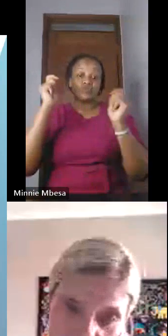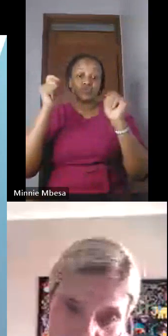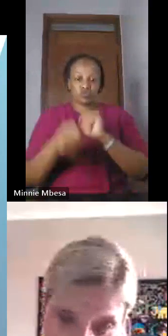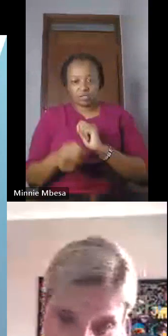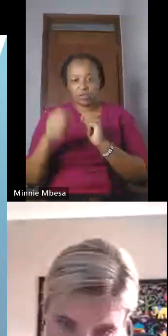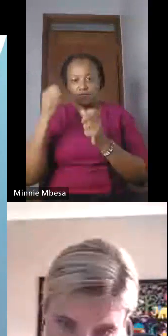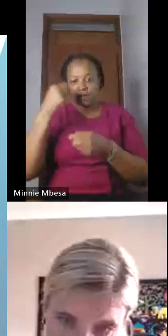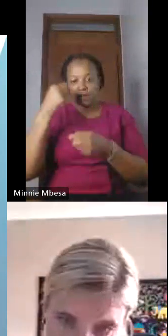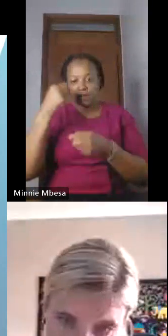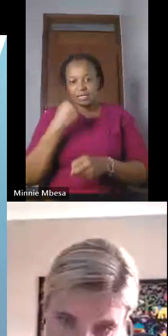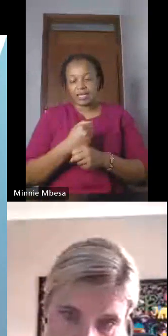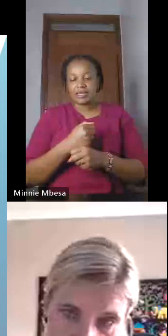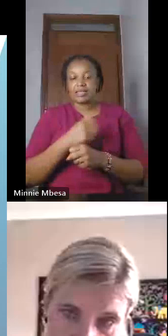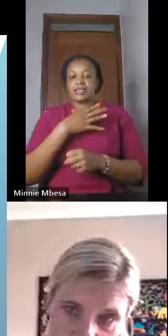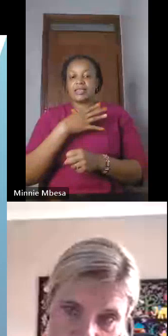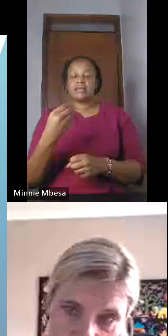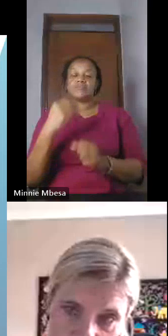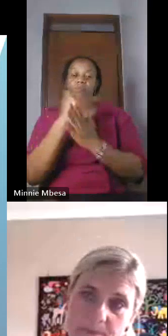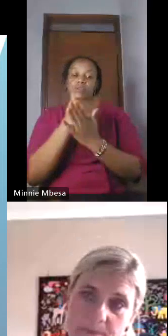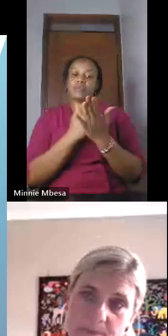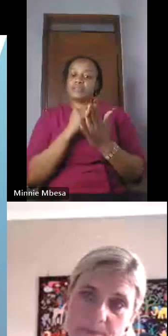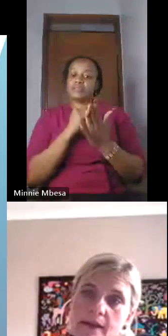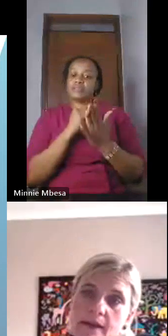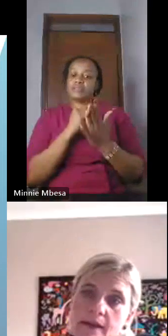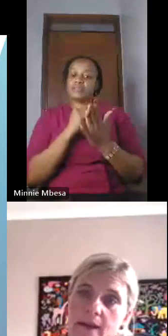not support that. Okay.